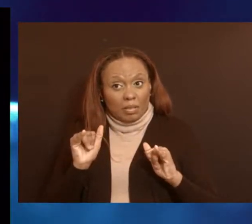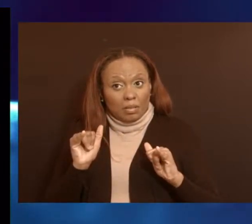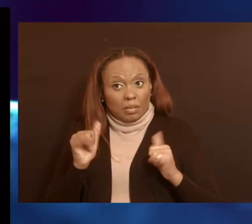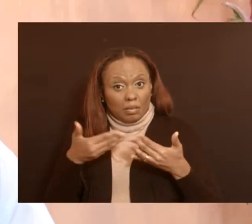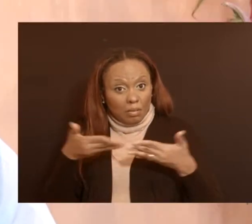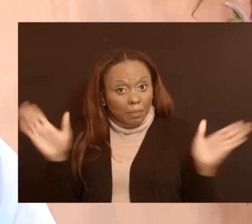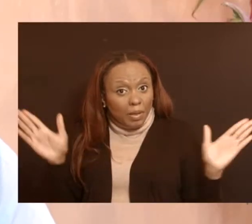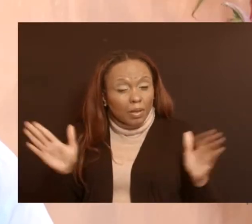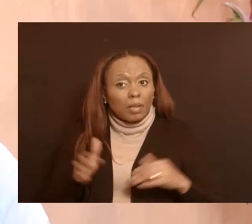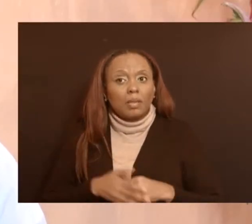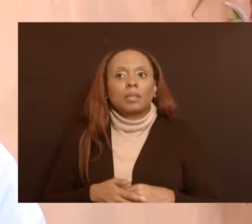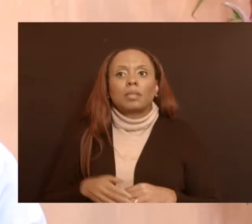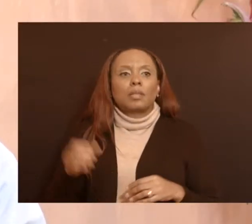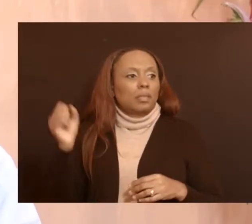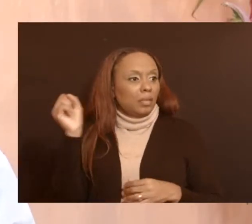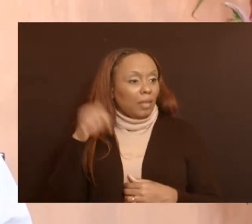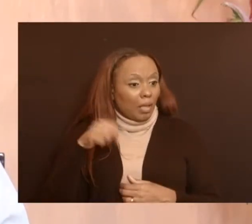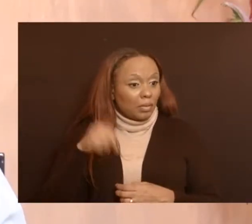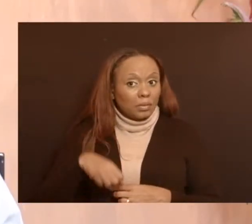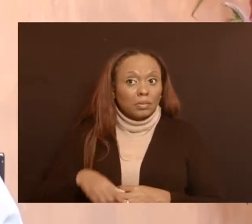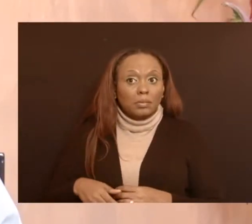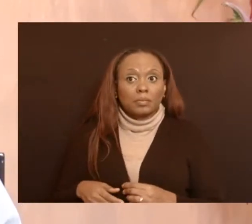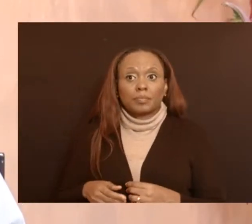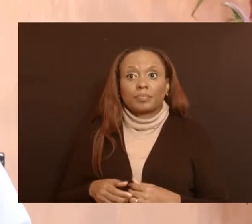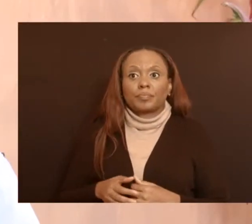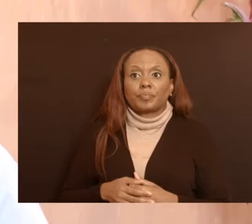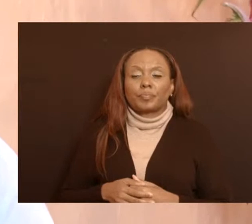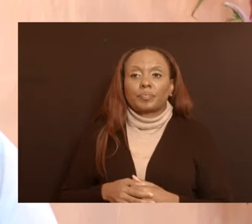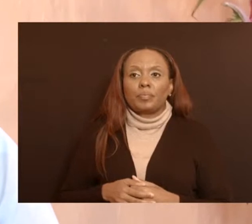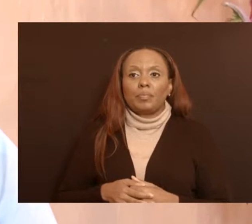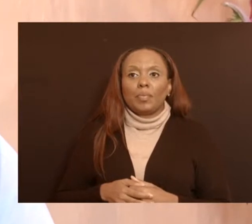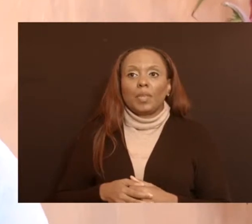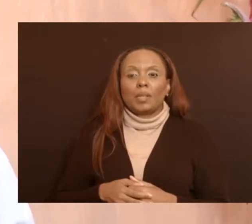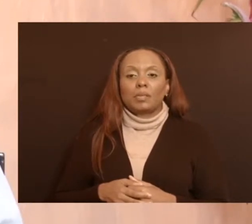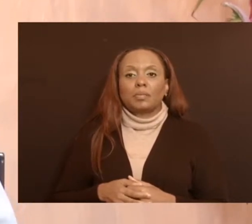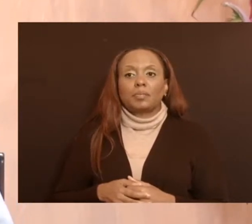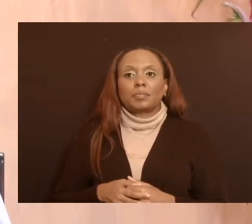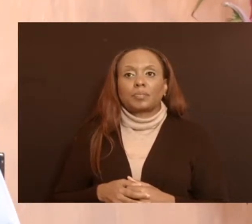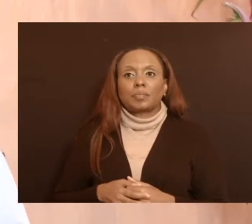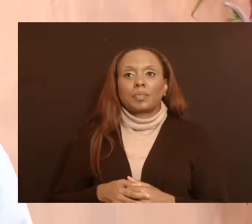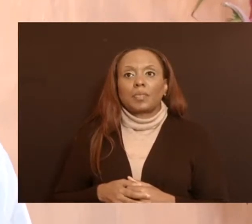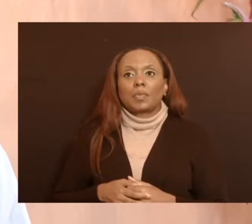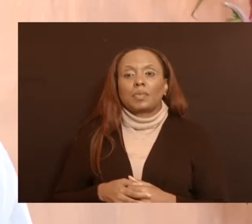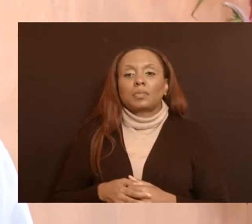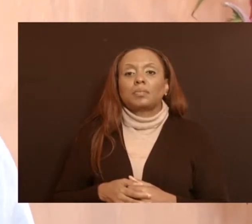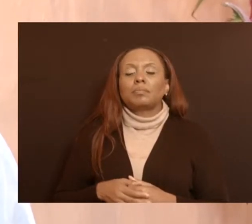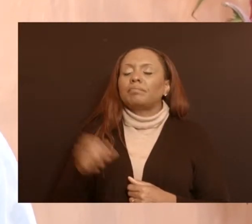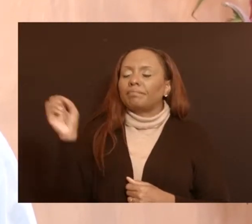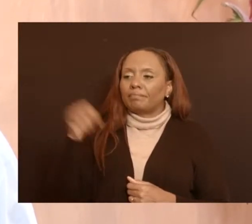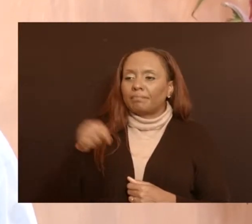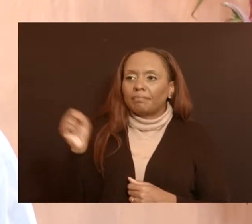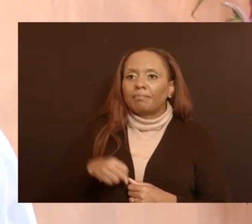Yes, because yes, we have cases, but these cases do not impact on our